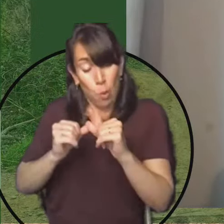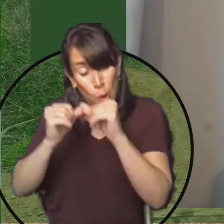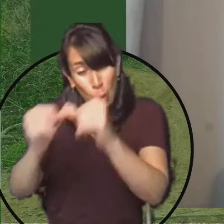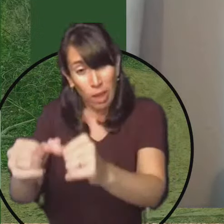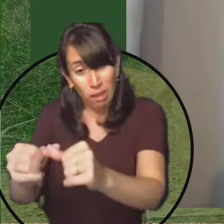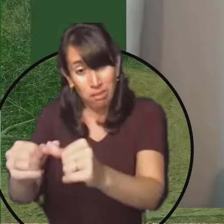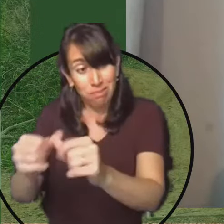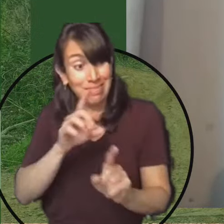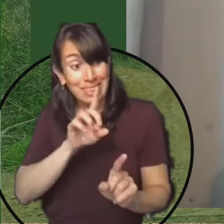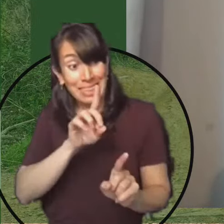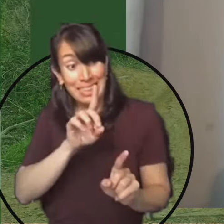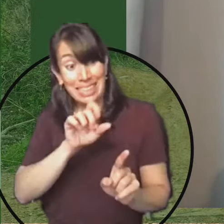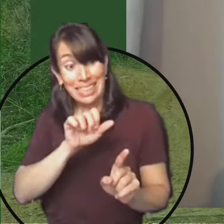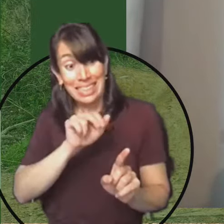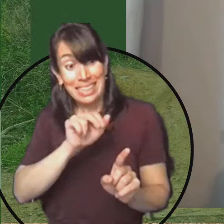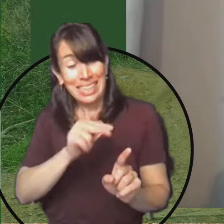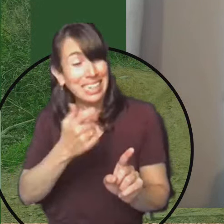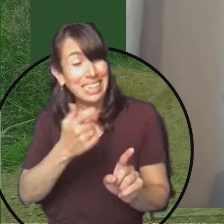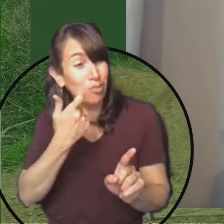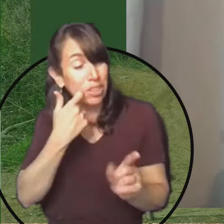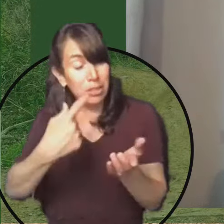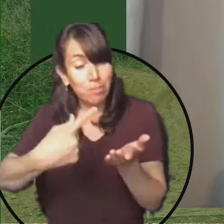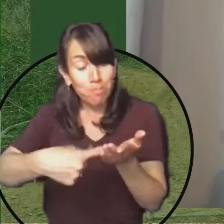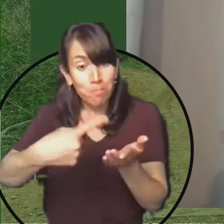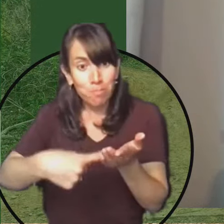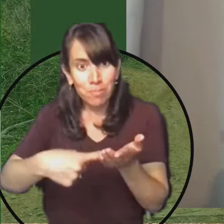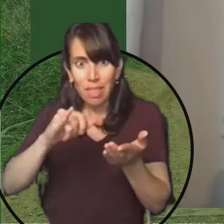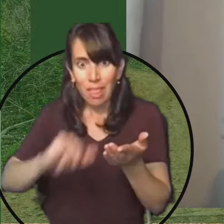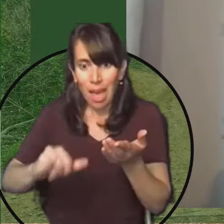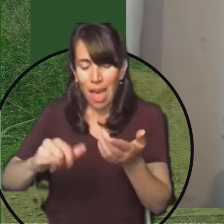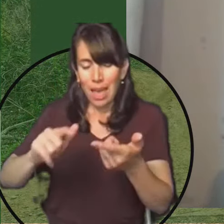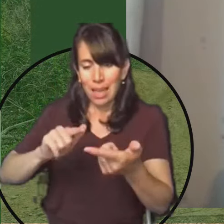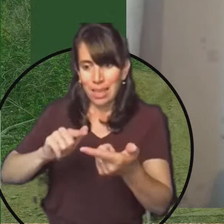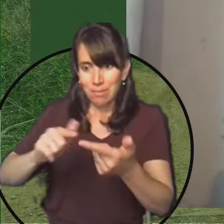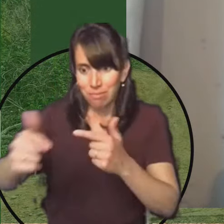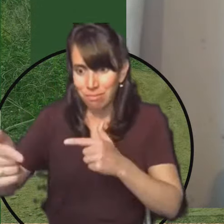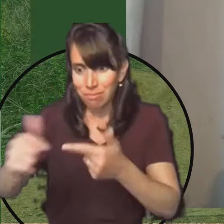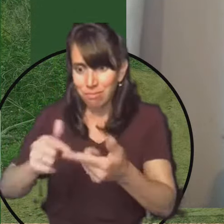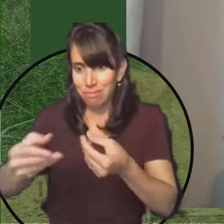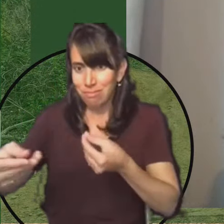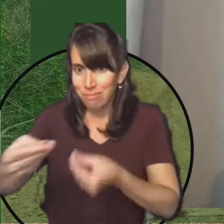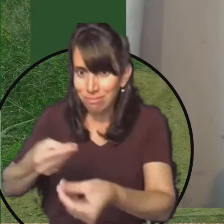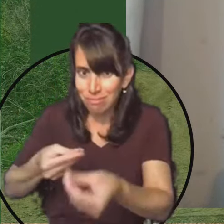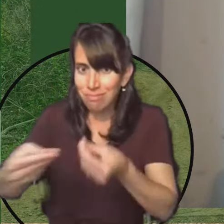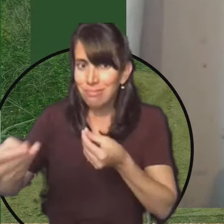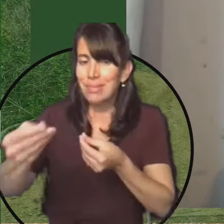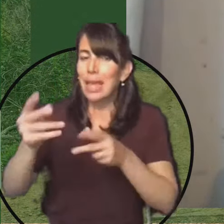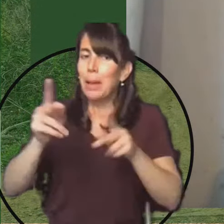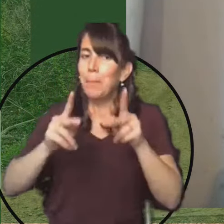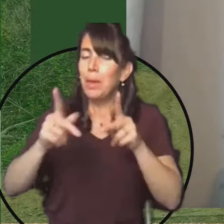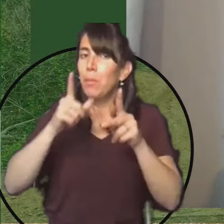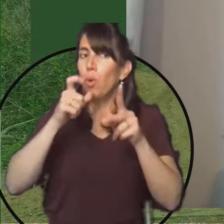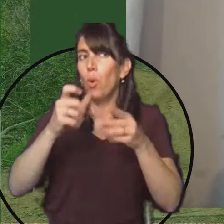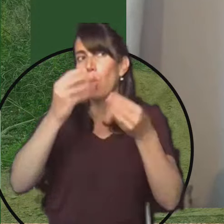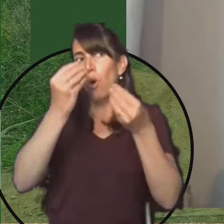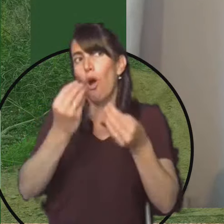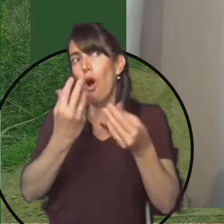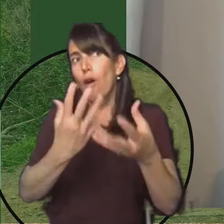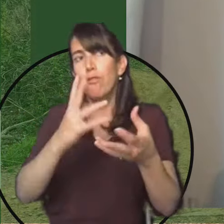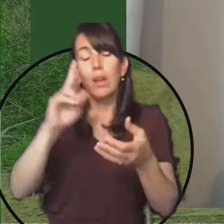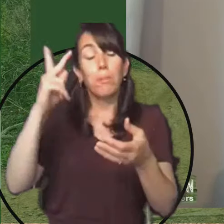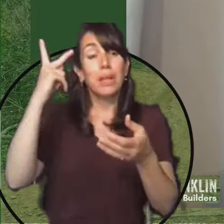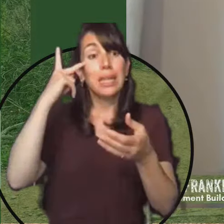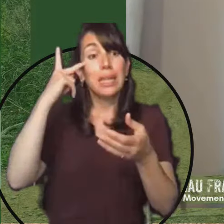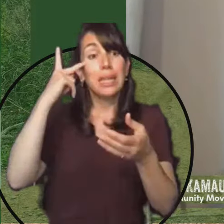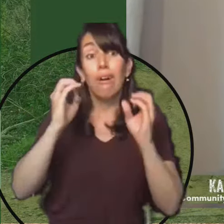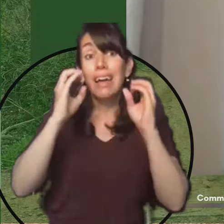describing, interchange between those who were receiving and those who were giving political education, call outs